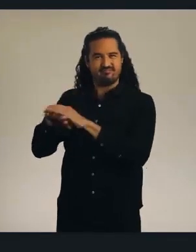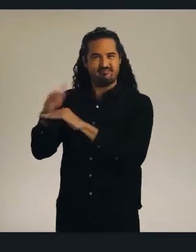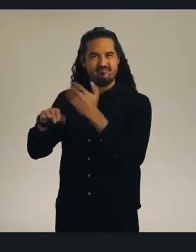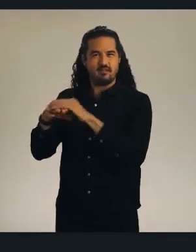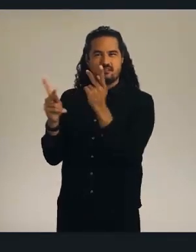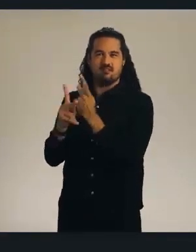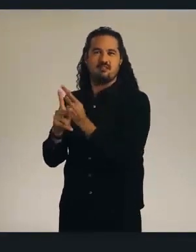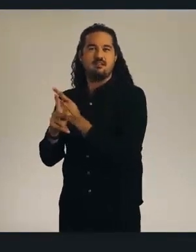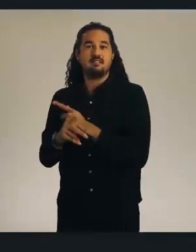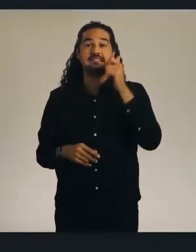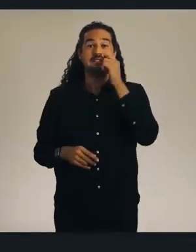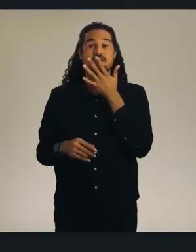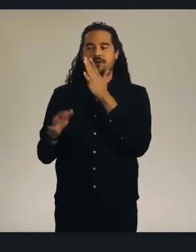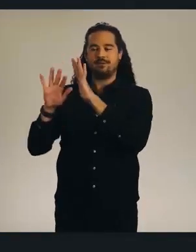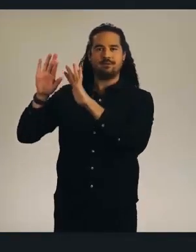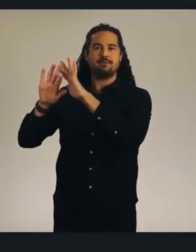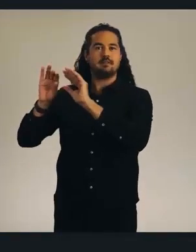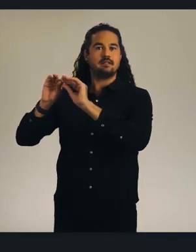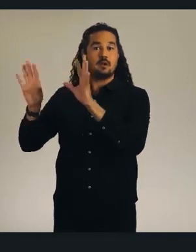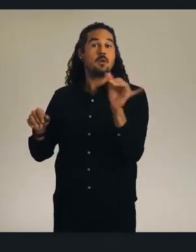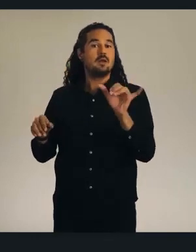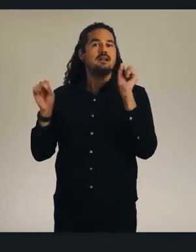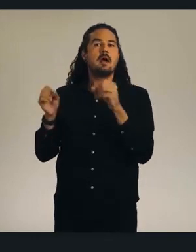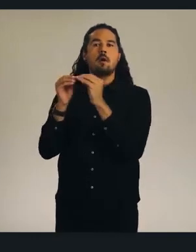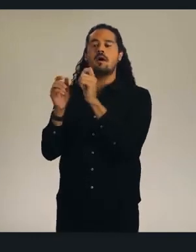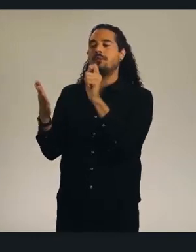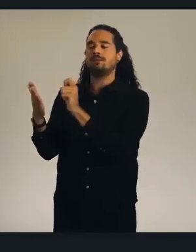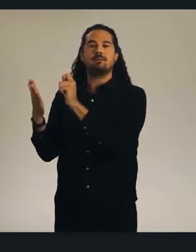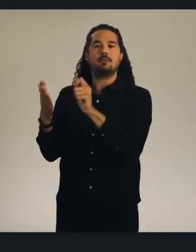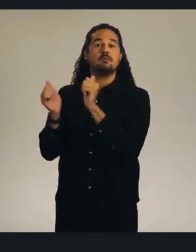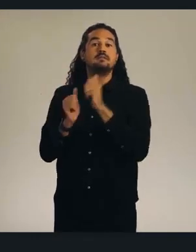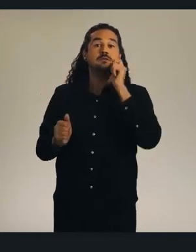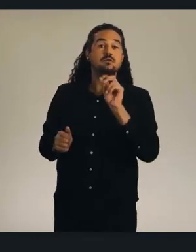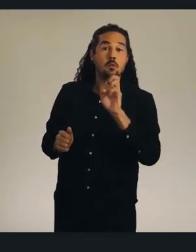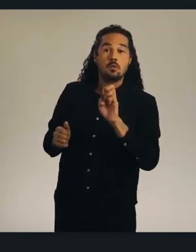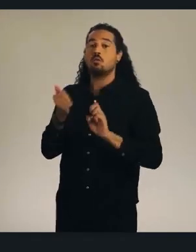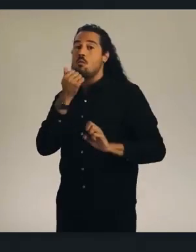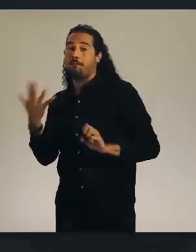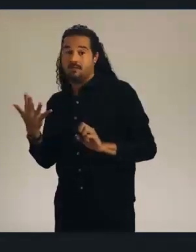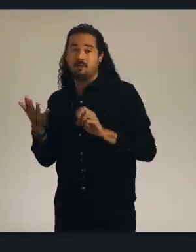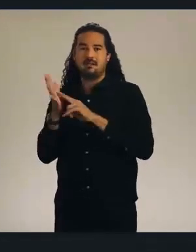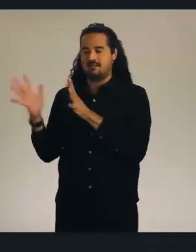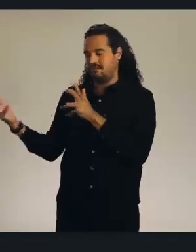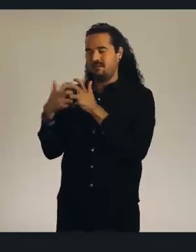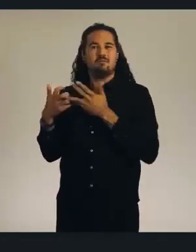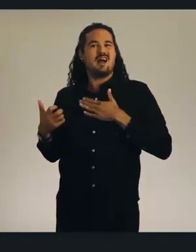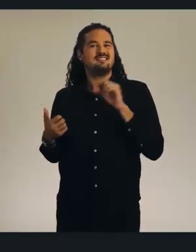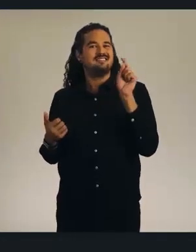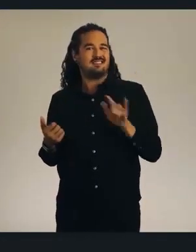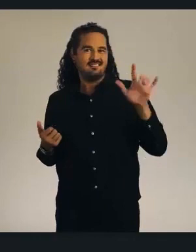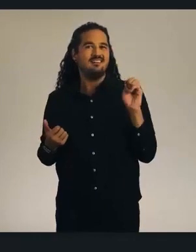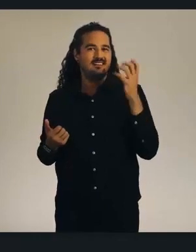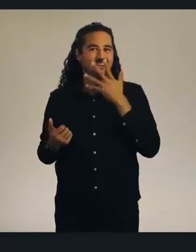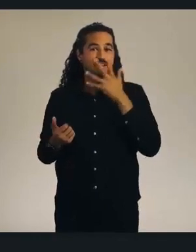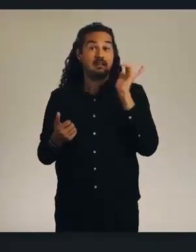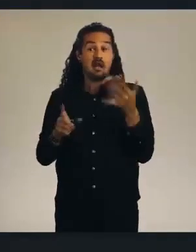while preserving skin tones. You can also customize the styles further with tone and warmth, which combine multiple attributes for a look that's all your own. Styles works across scenes and subject